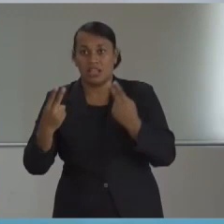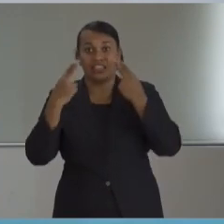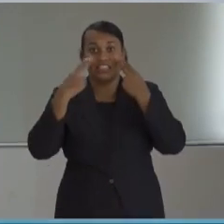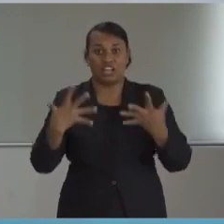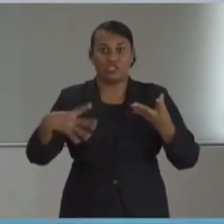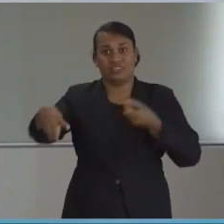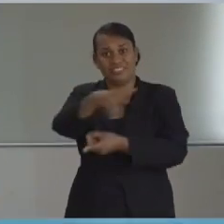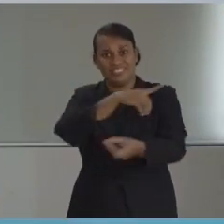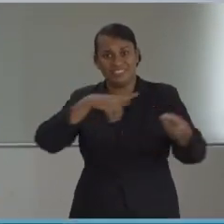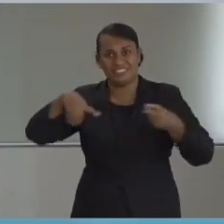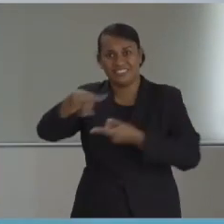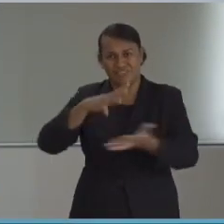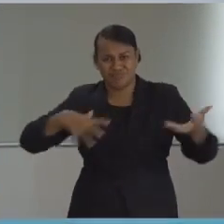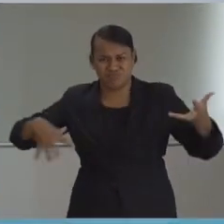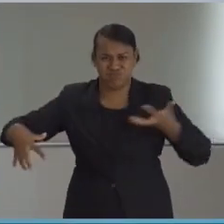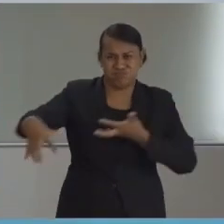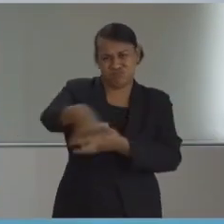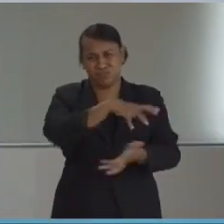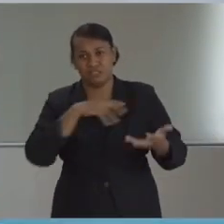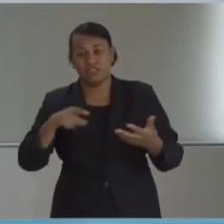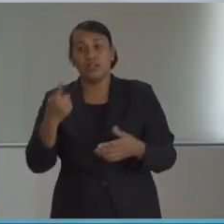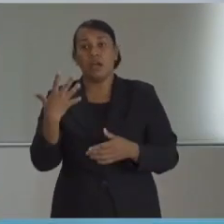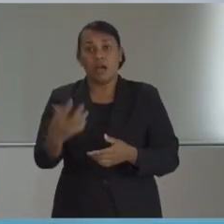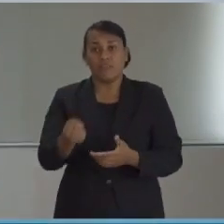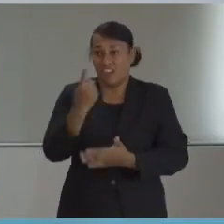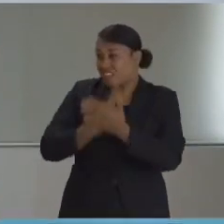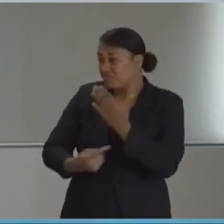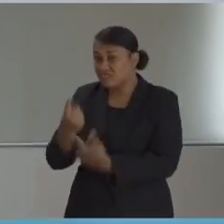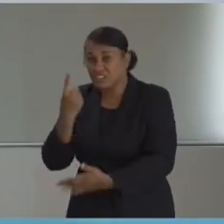taking place in as far as our